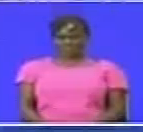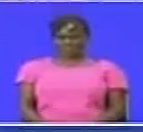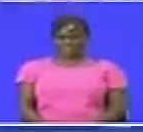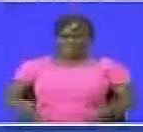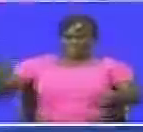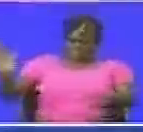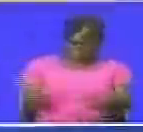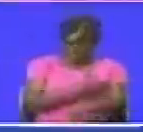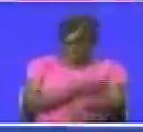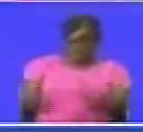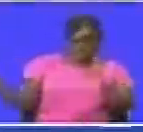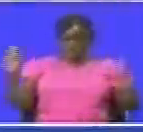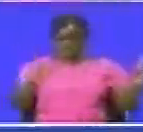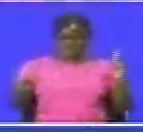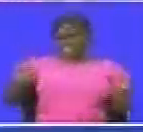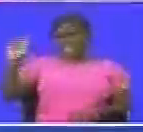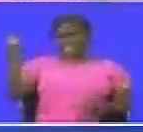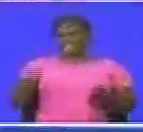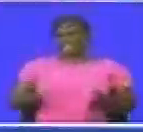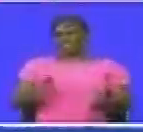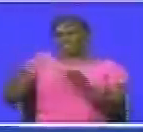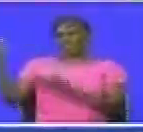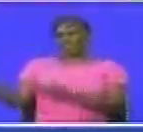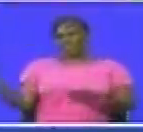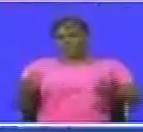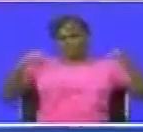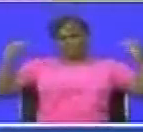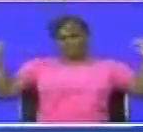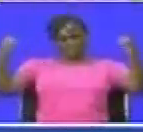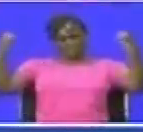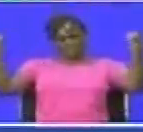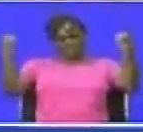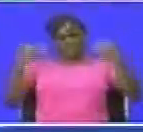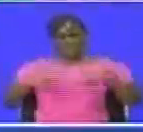Song and dance, the Kenyan way of welcoming champions.